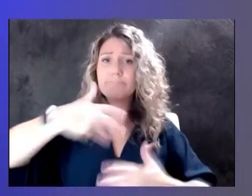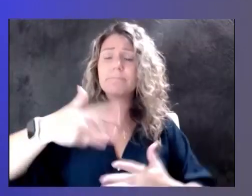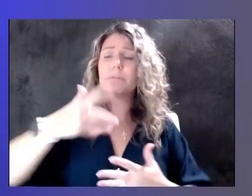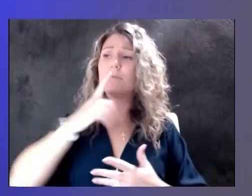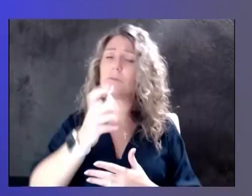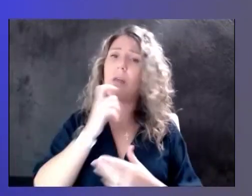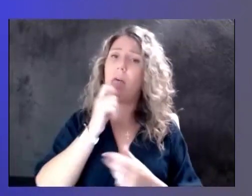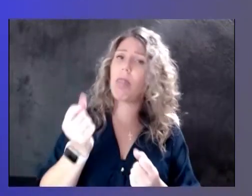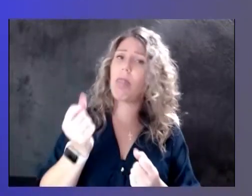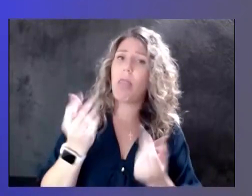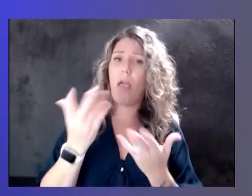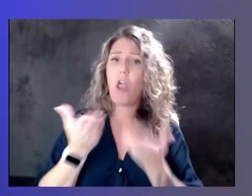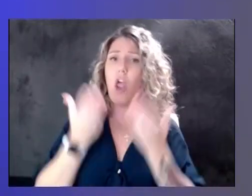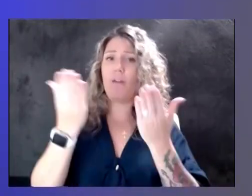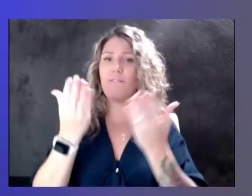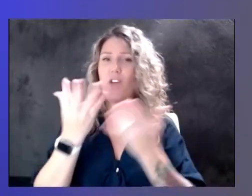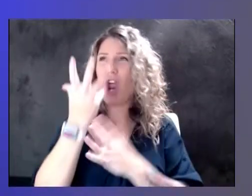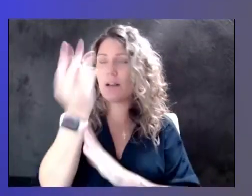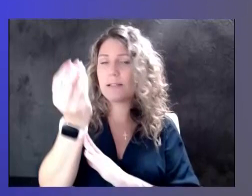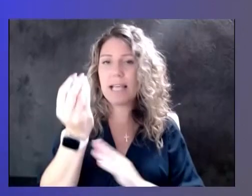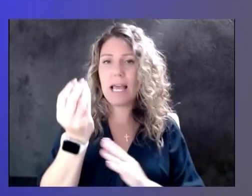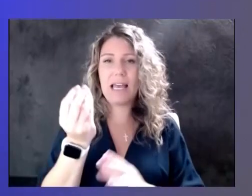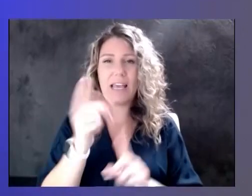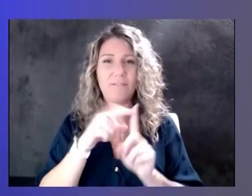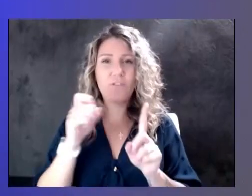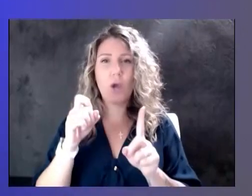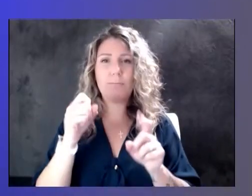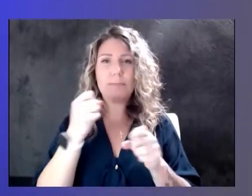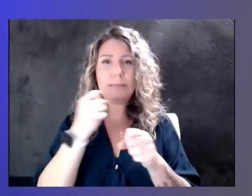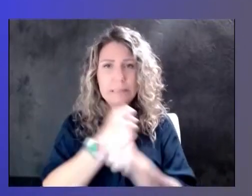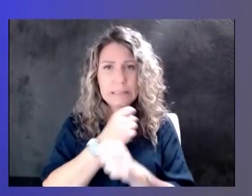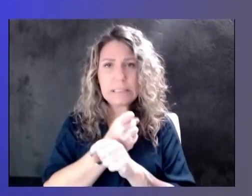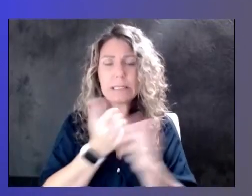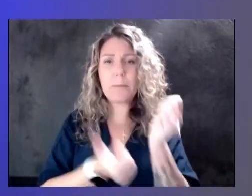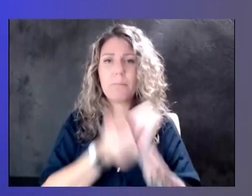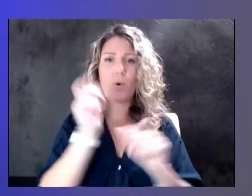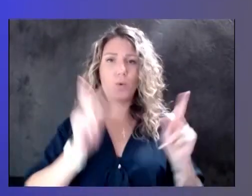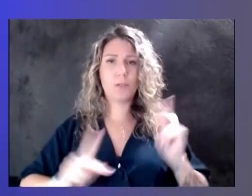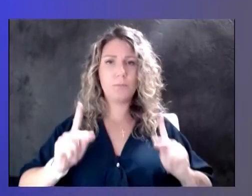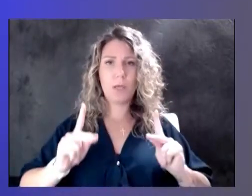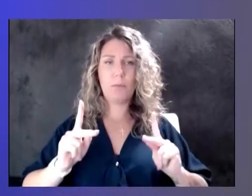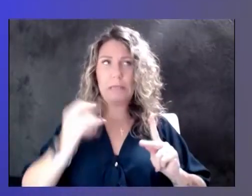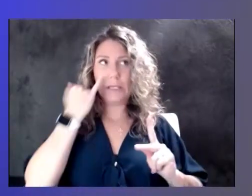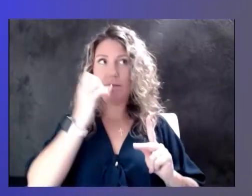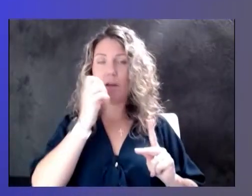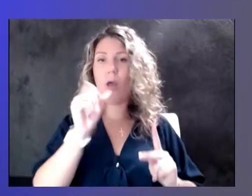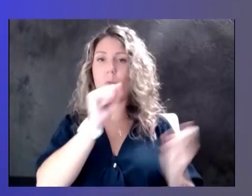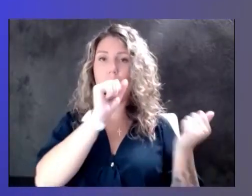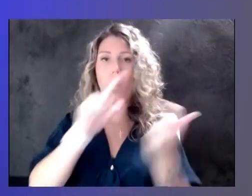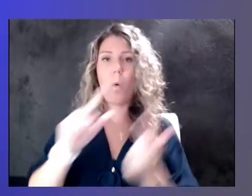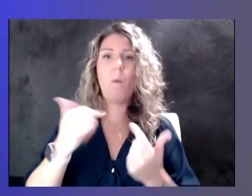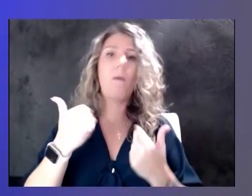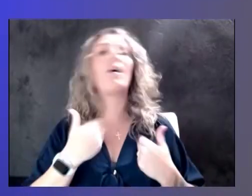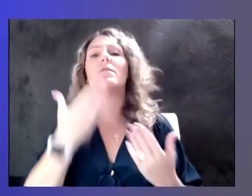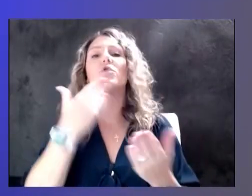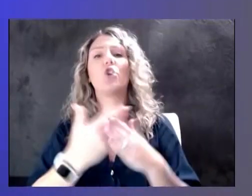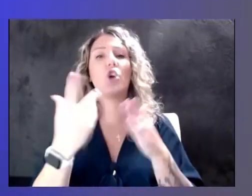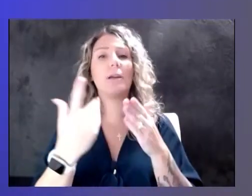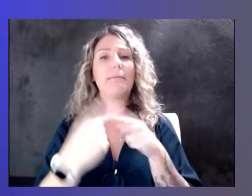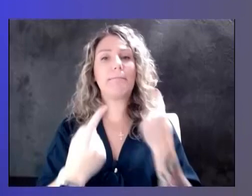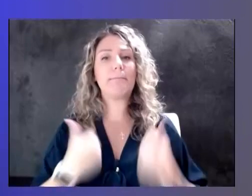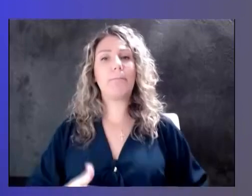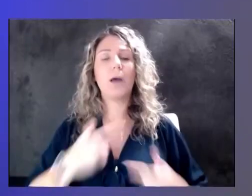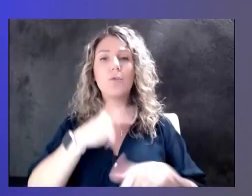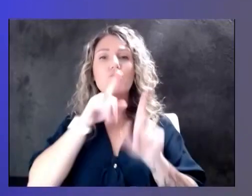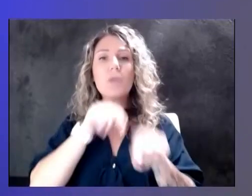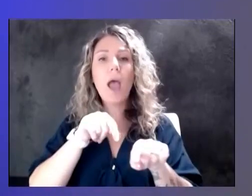perspective outside of, statistically the vast majority of people, if not all people, have a really good antibody reaction to that